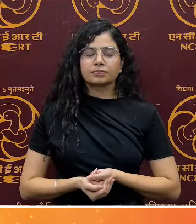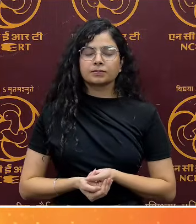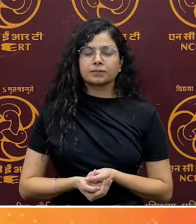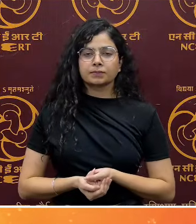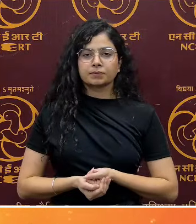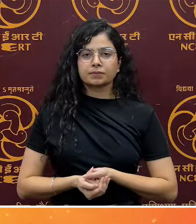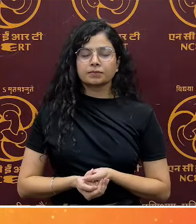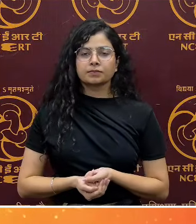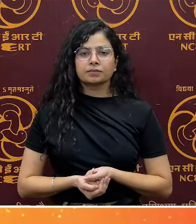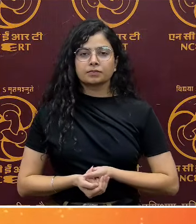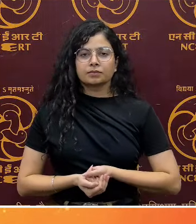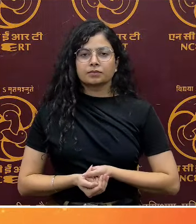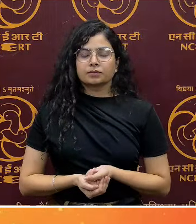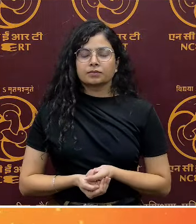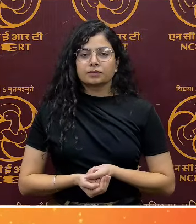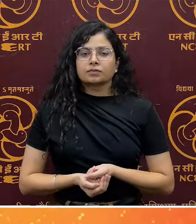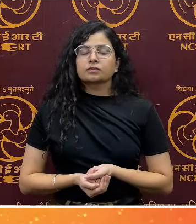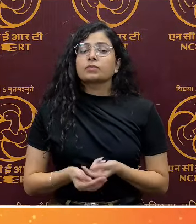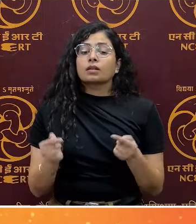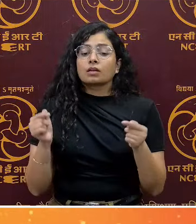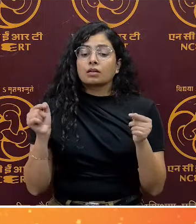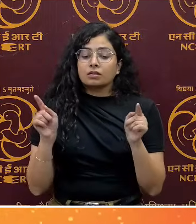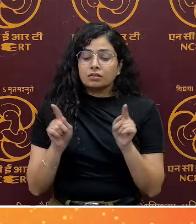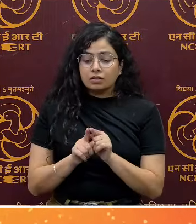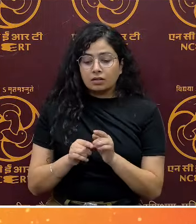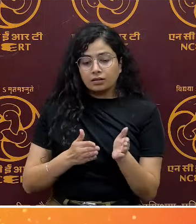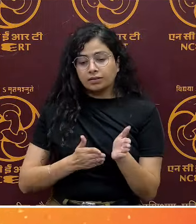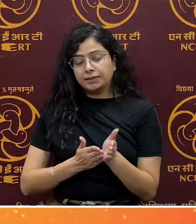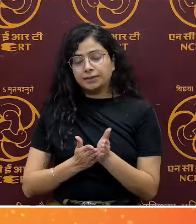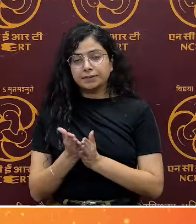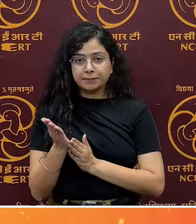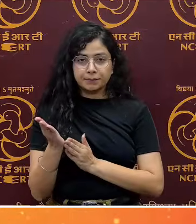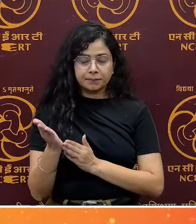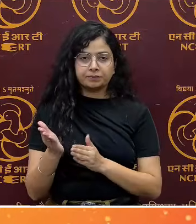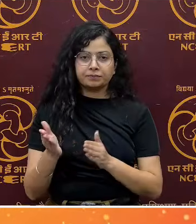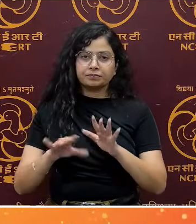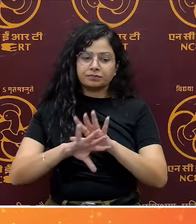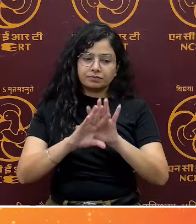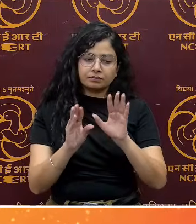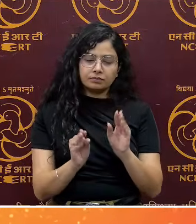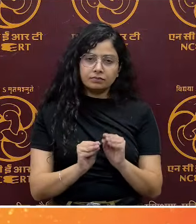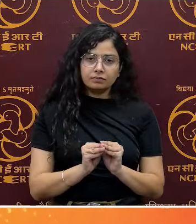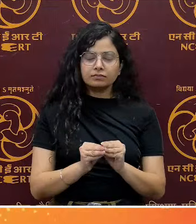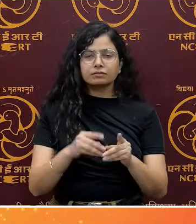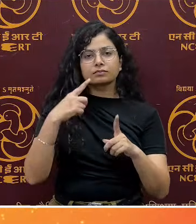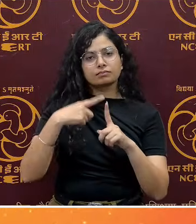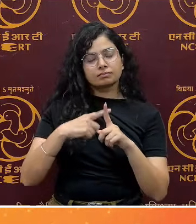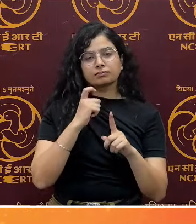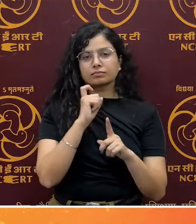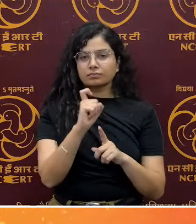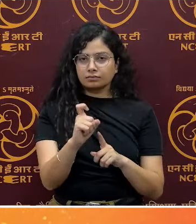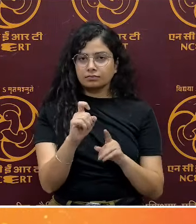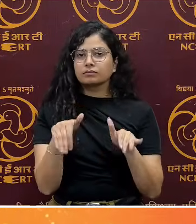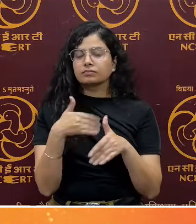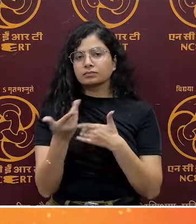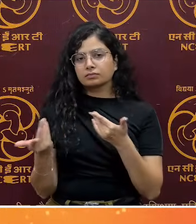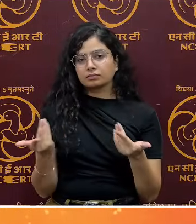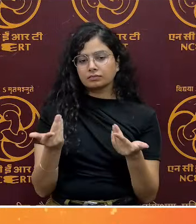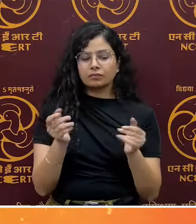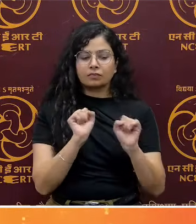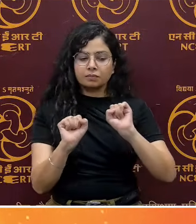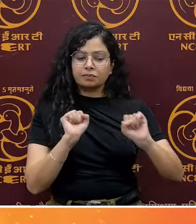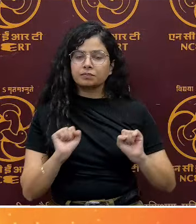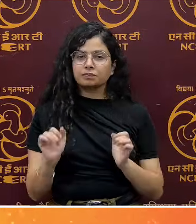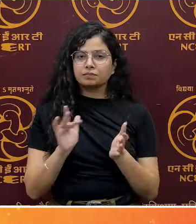units in the last row. In this way we have added all the 7 numbers through their areas.